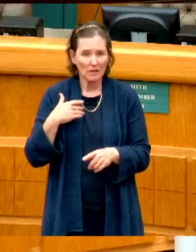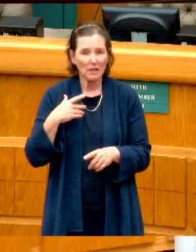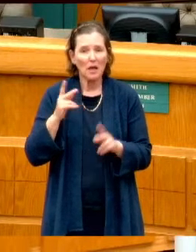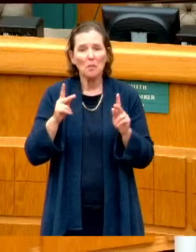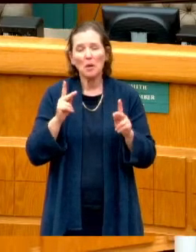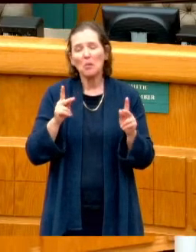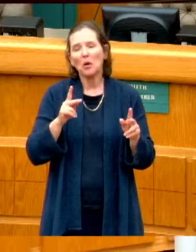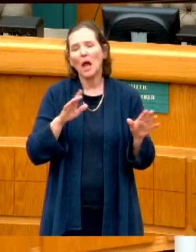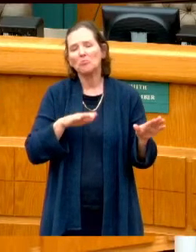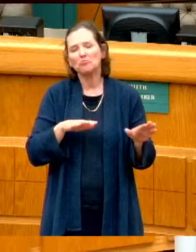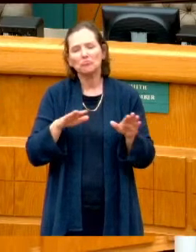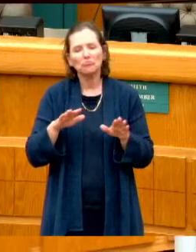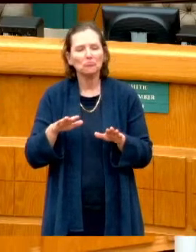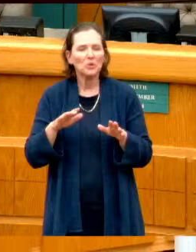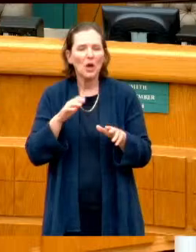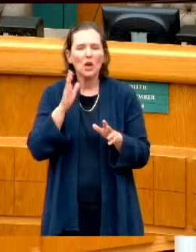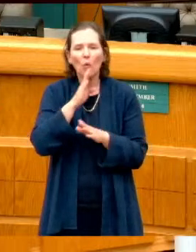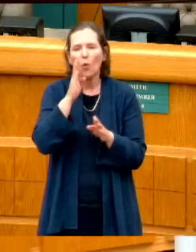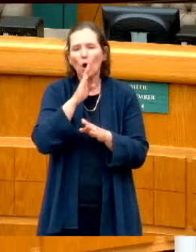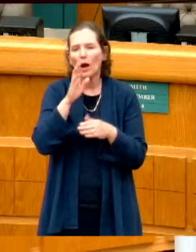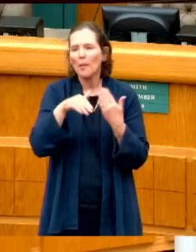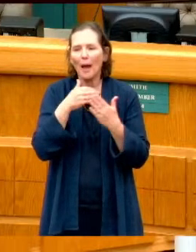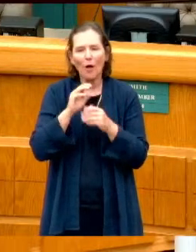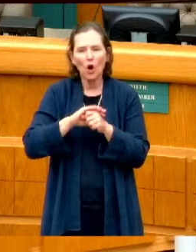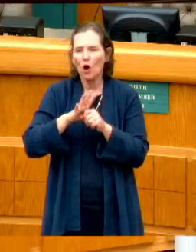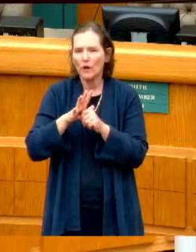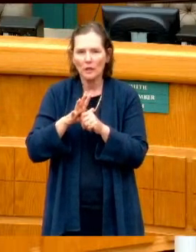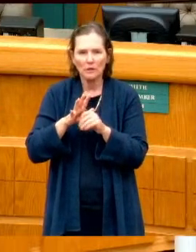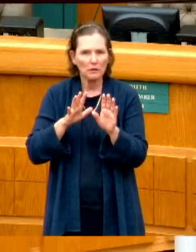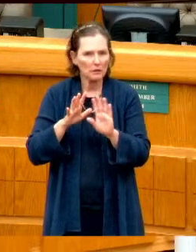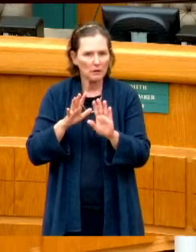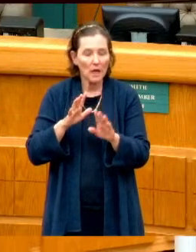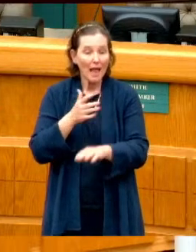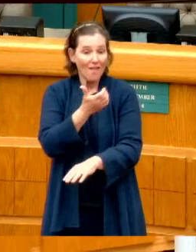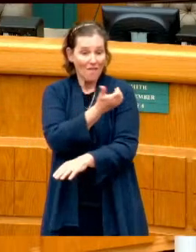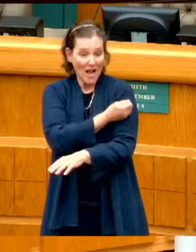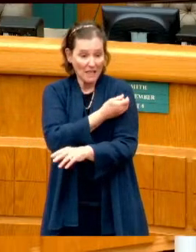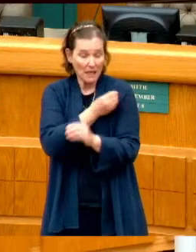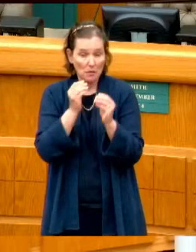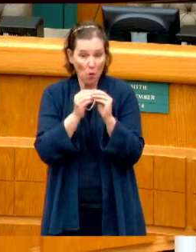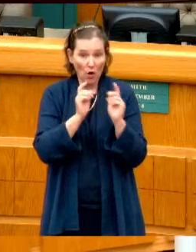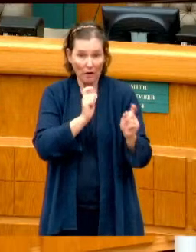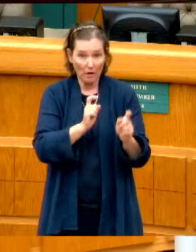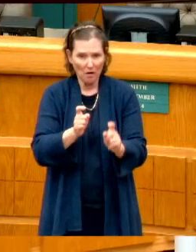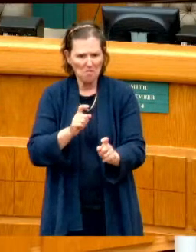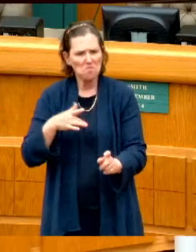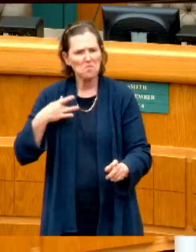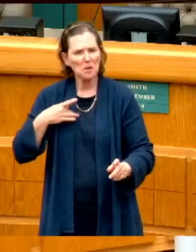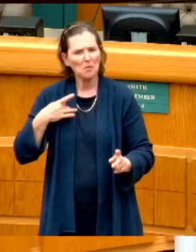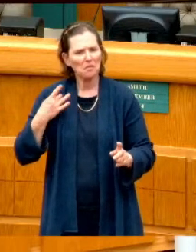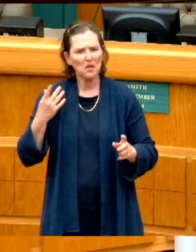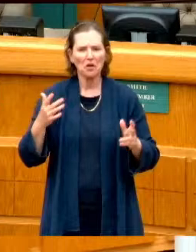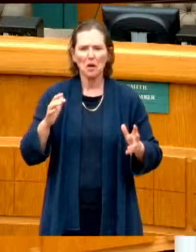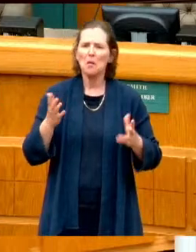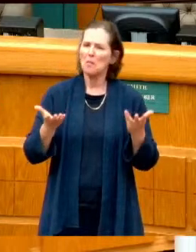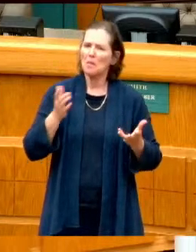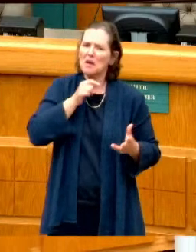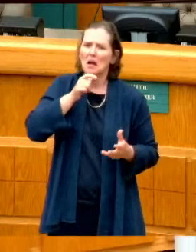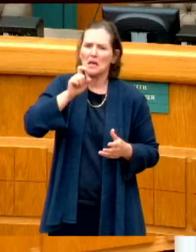As vaccines are available, the urgency to continue practicing good health practices sometimes feels less